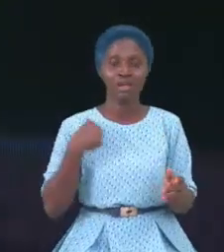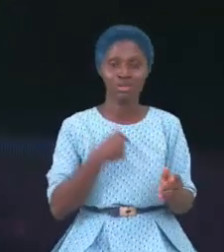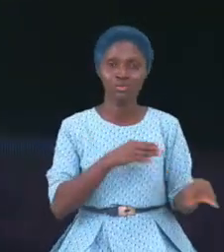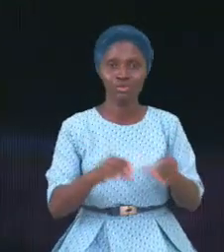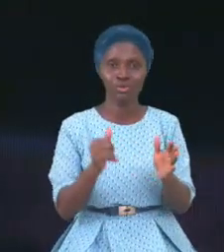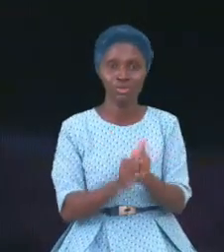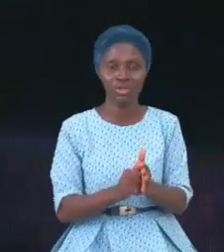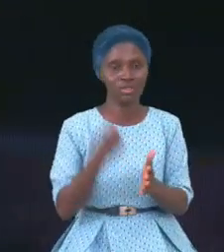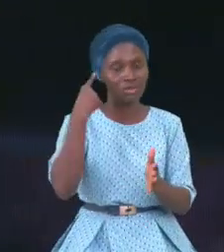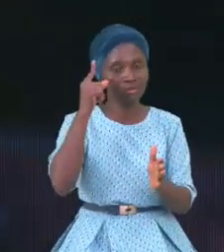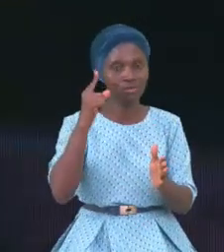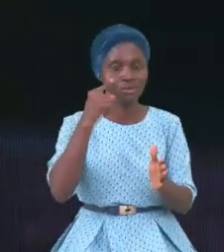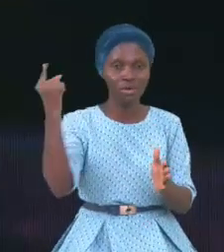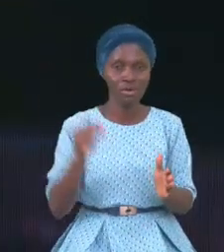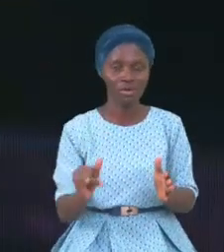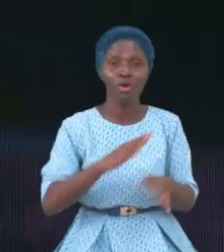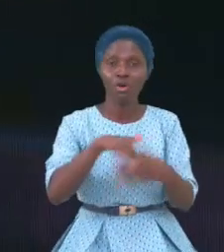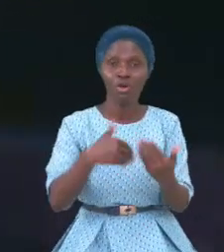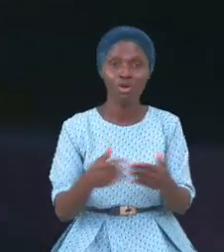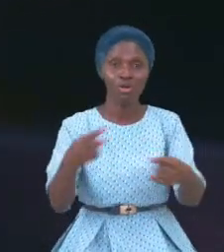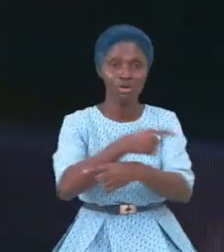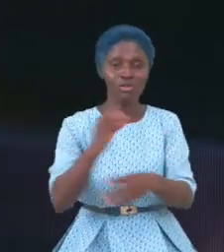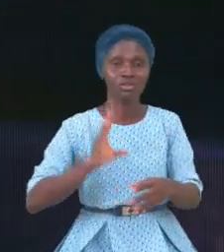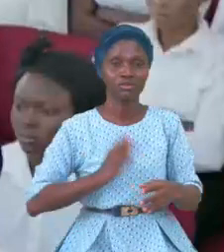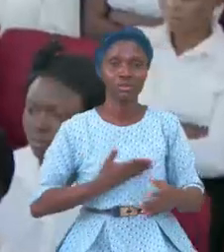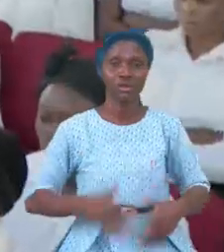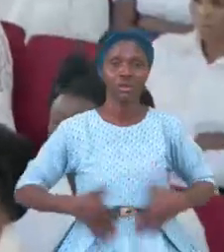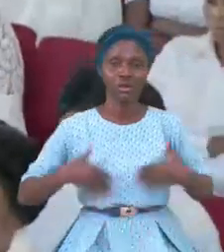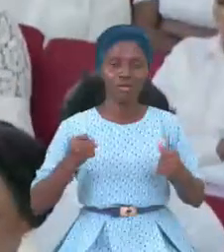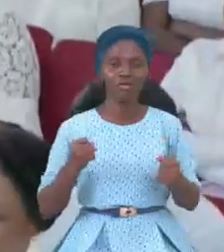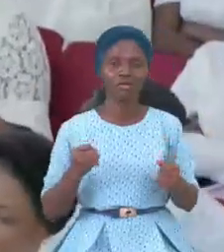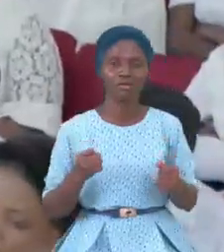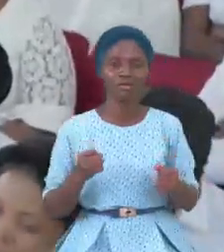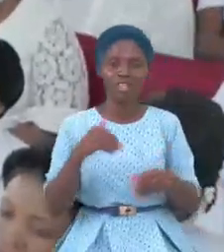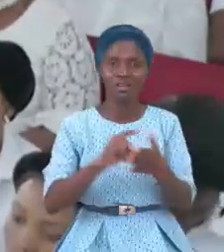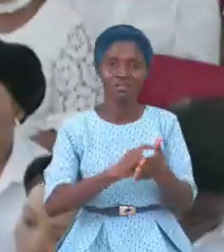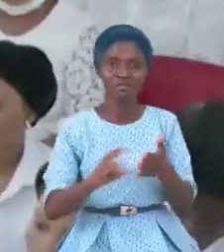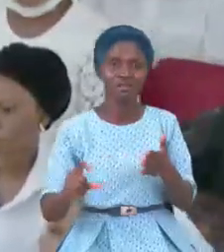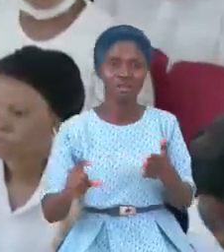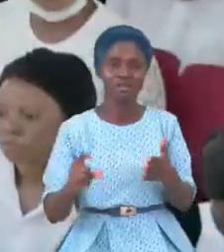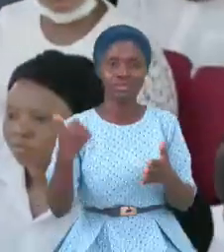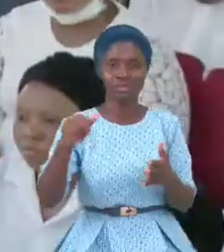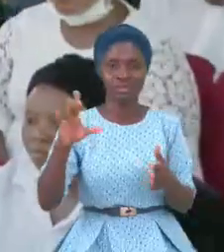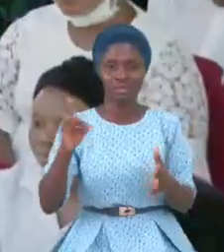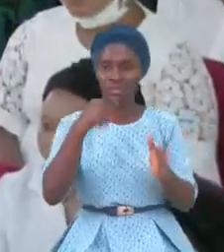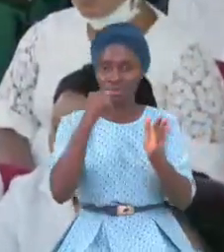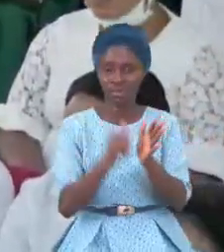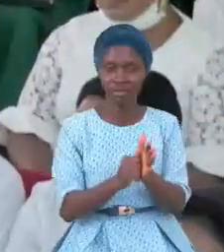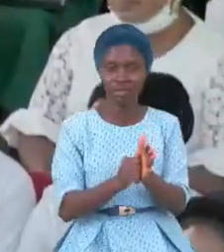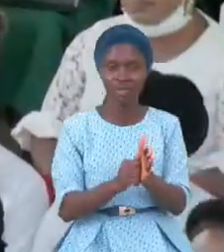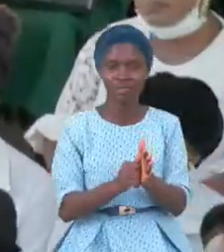life, all the days of our lives. Look at verse 18. In verse 18 it says, being